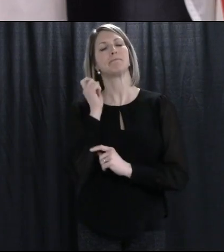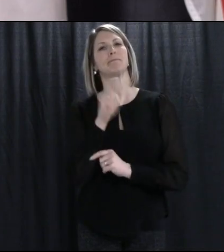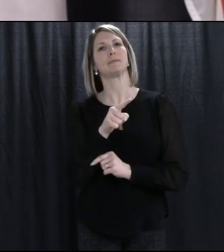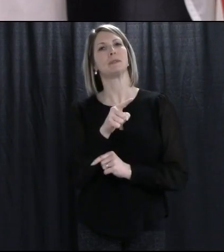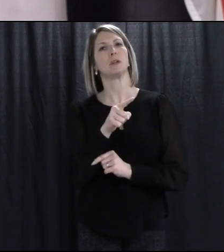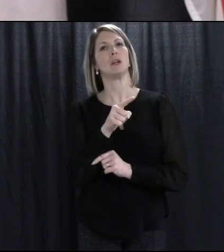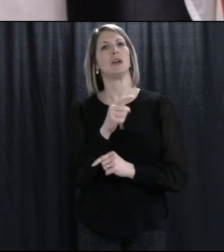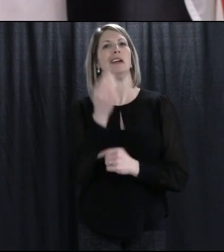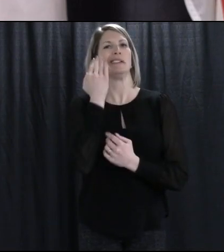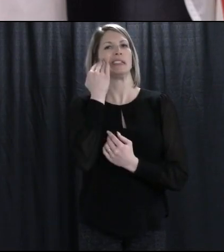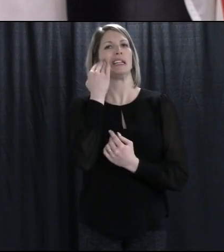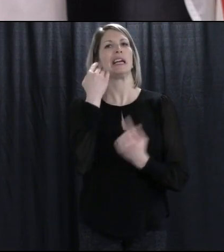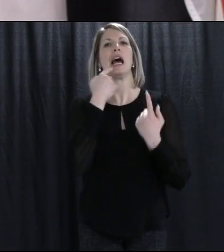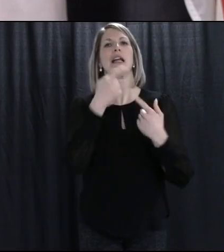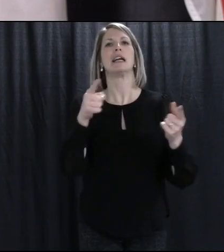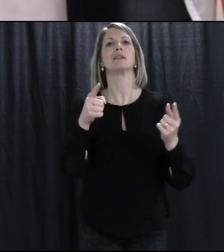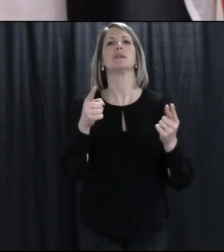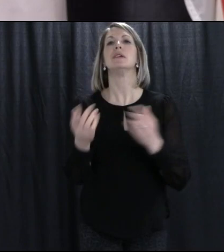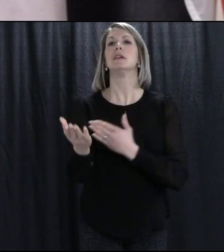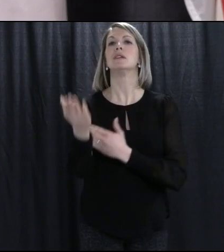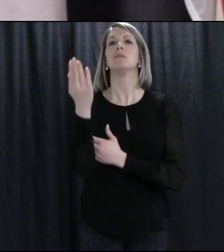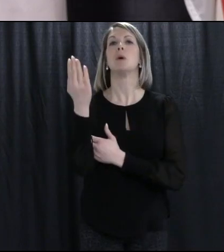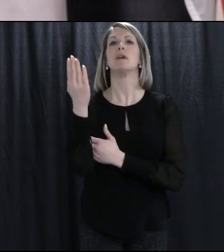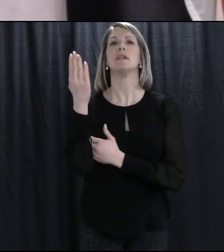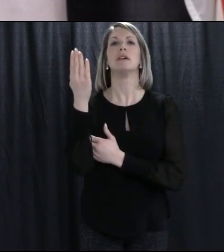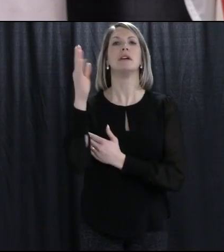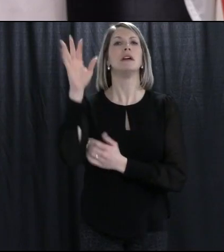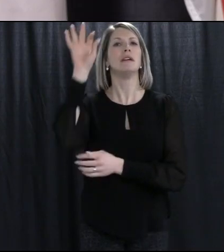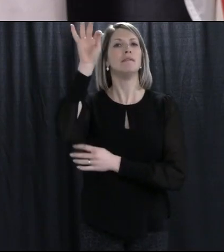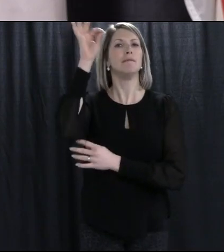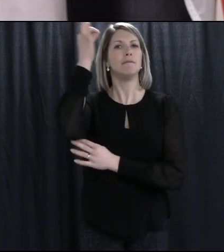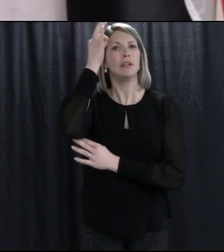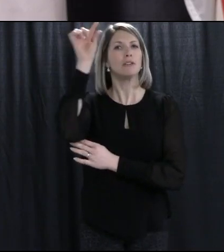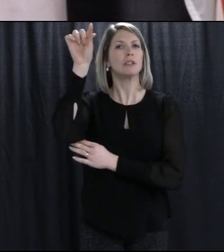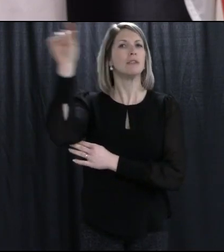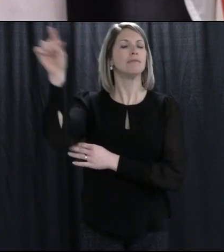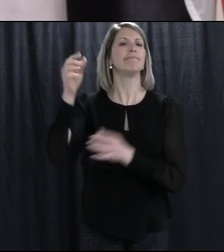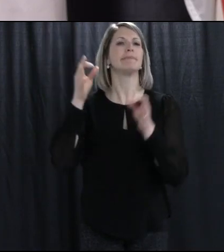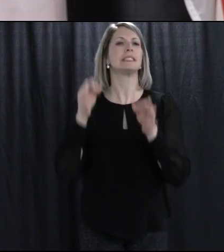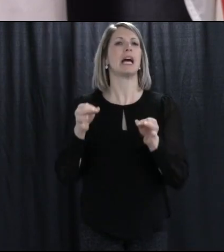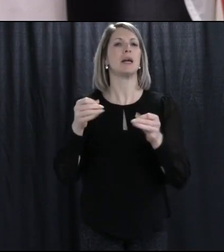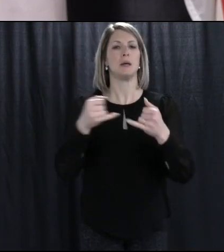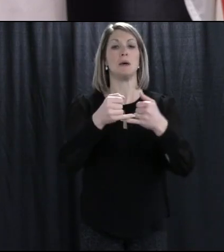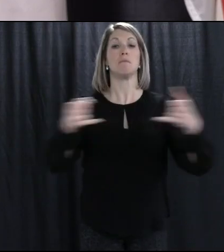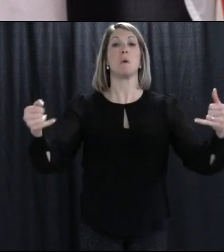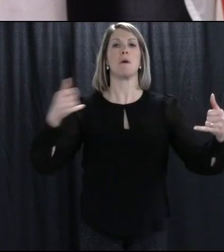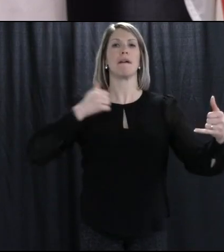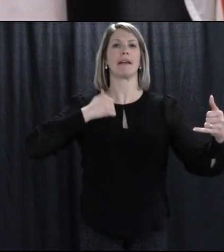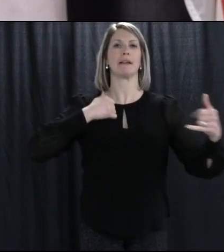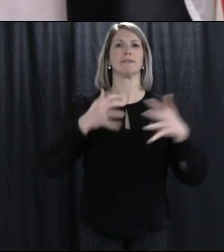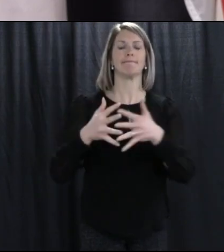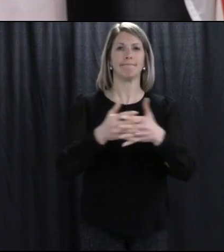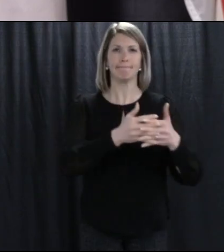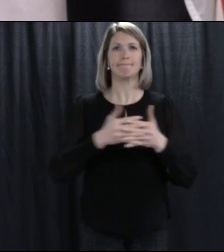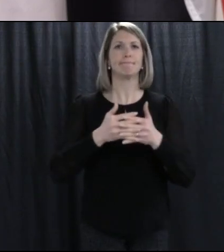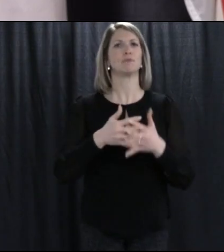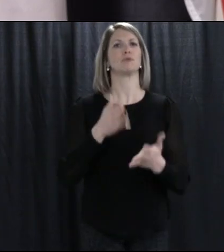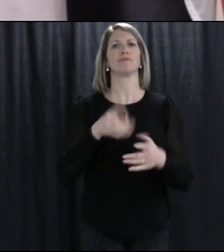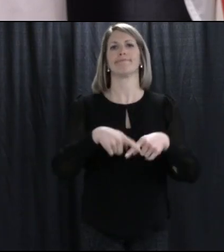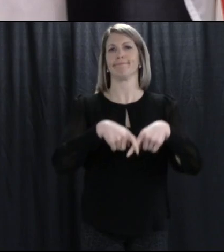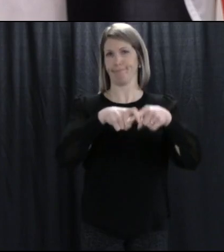all non-essential travel across the United States border. However, we know essential travel will continue.